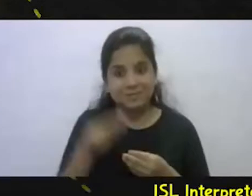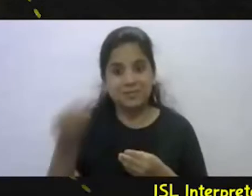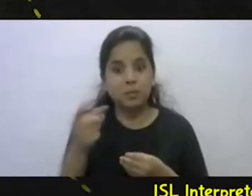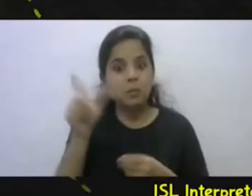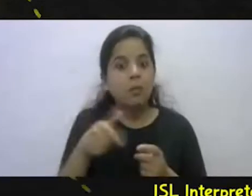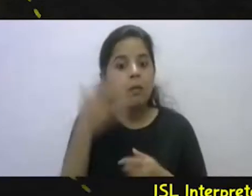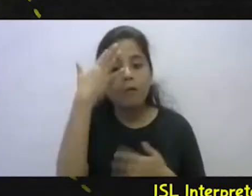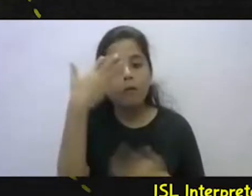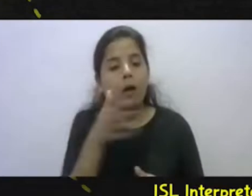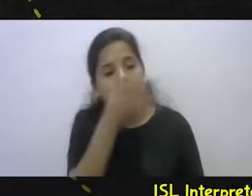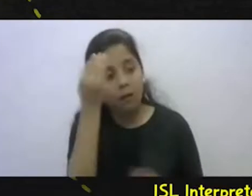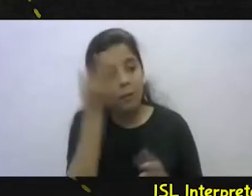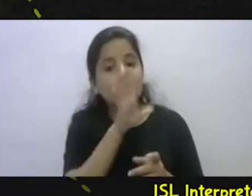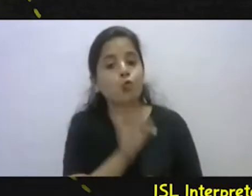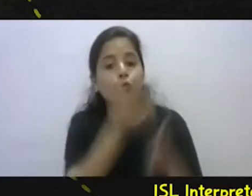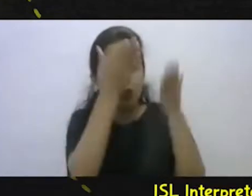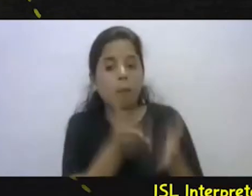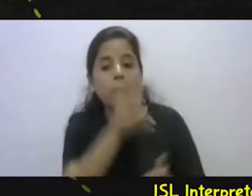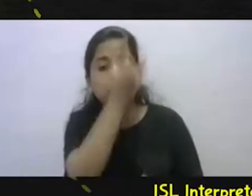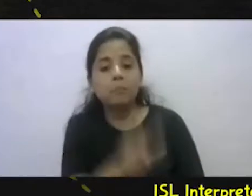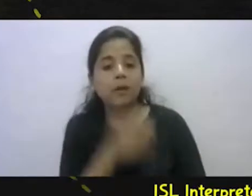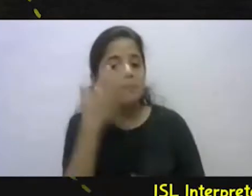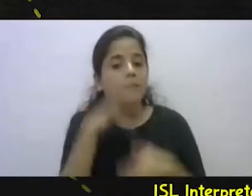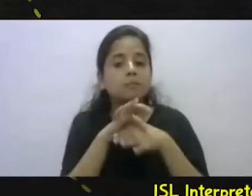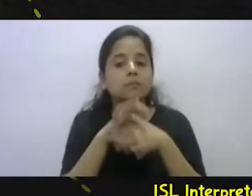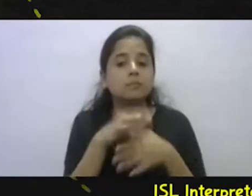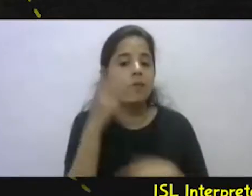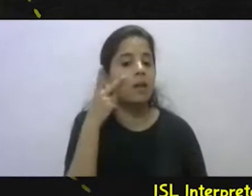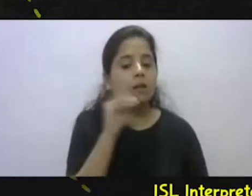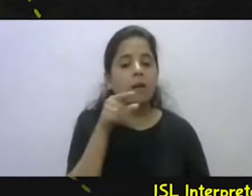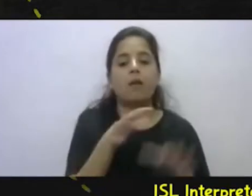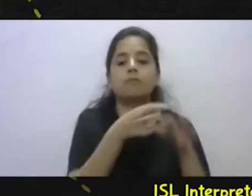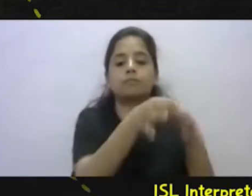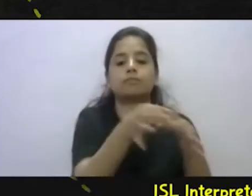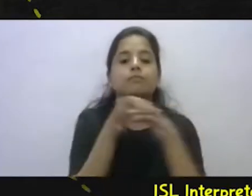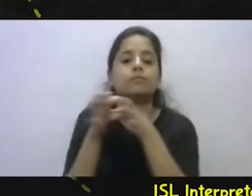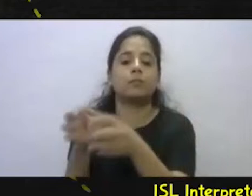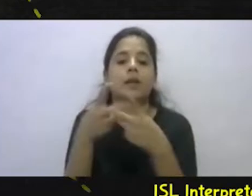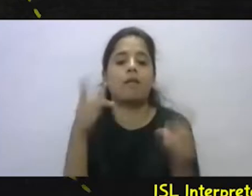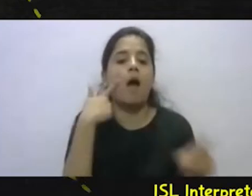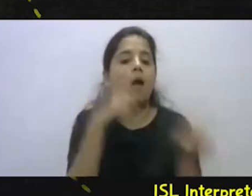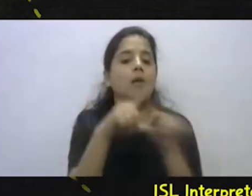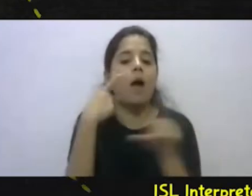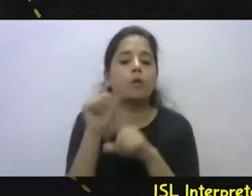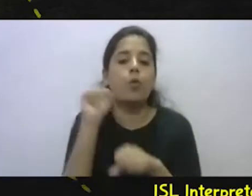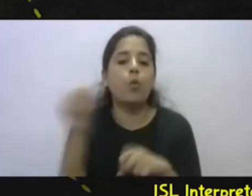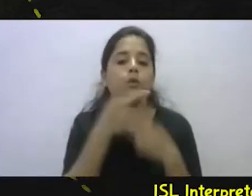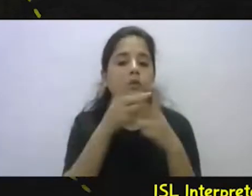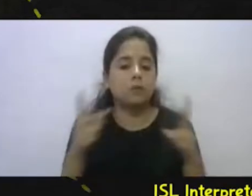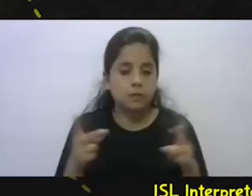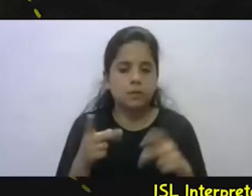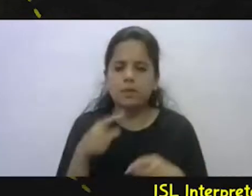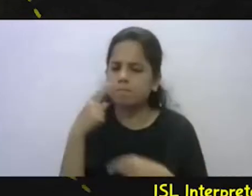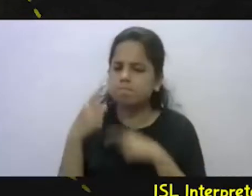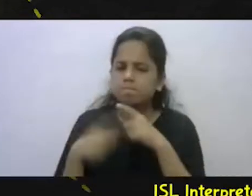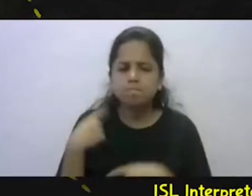people, and coming from, again, different marginal identities. So it's